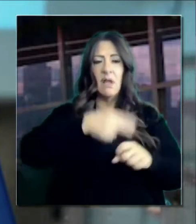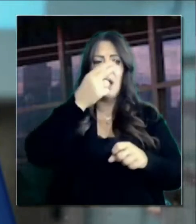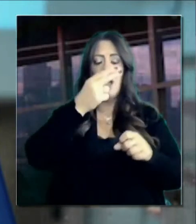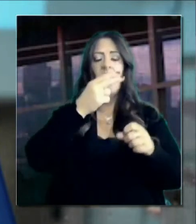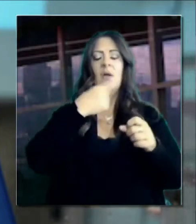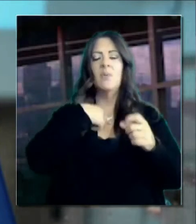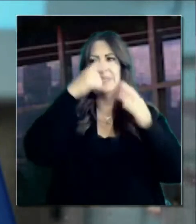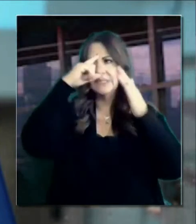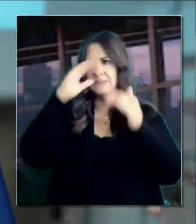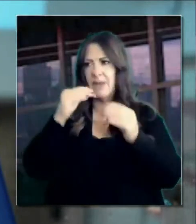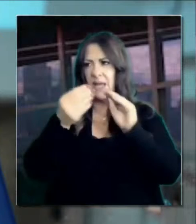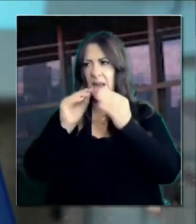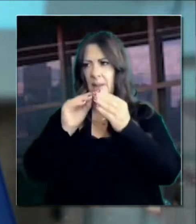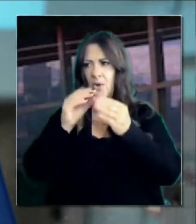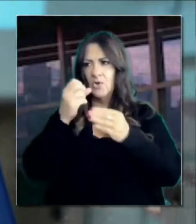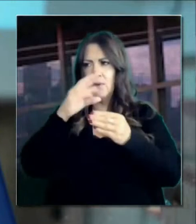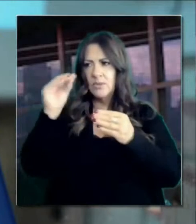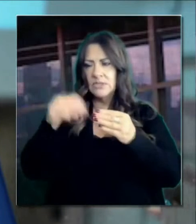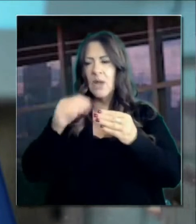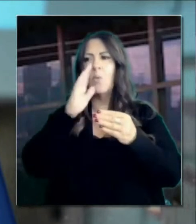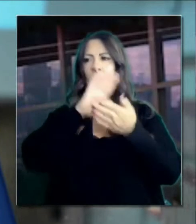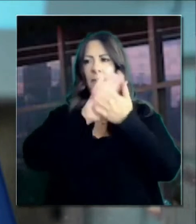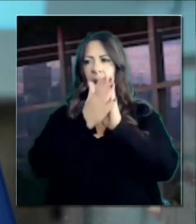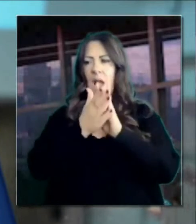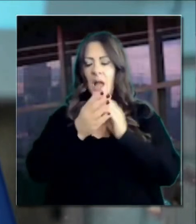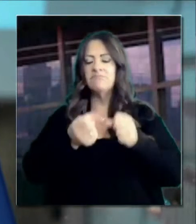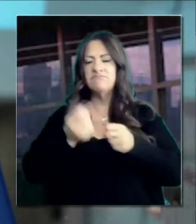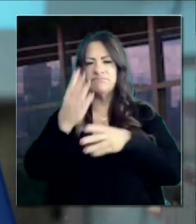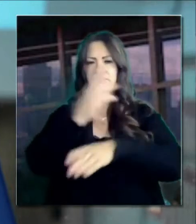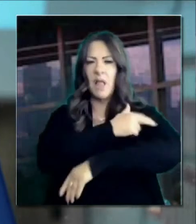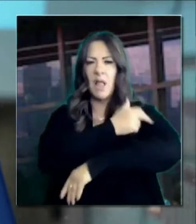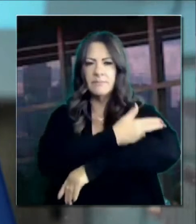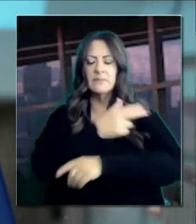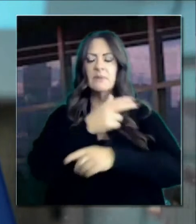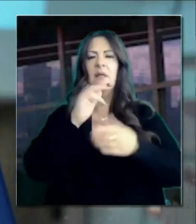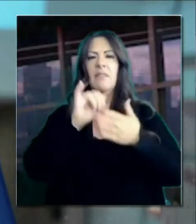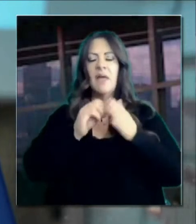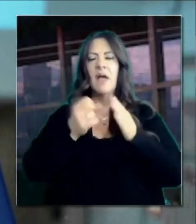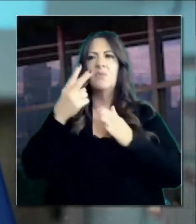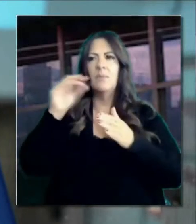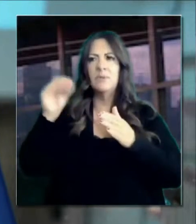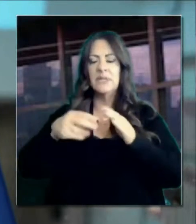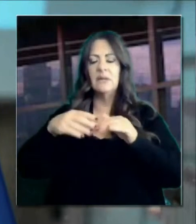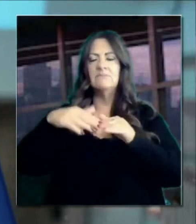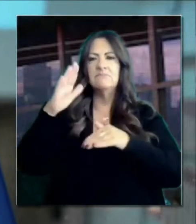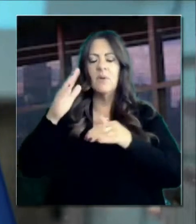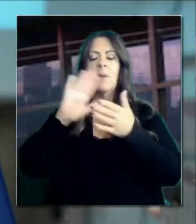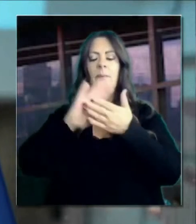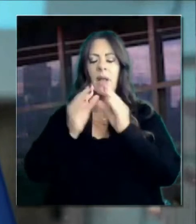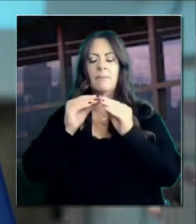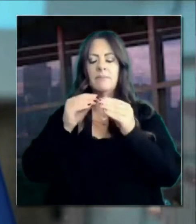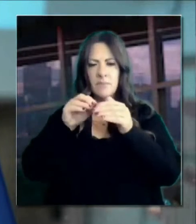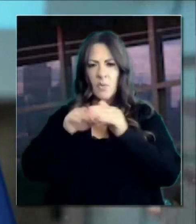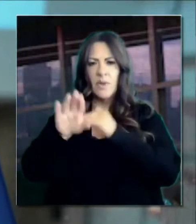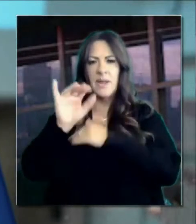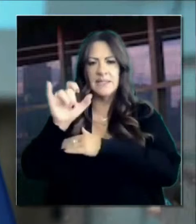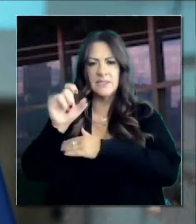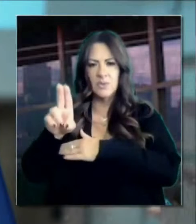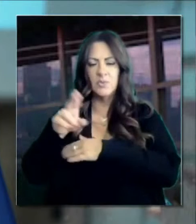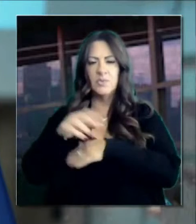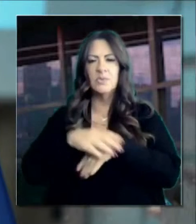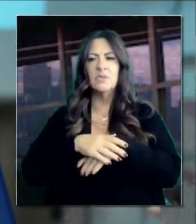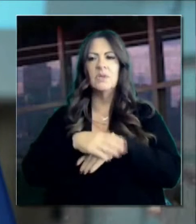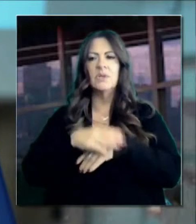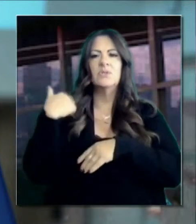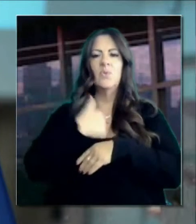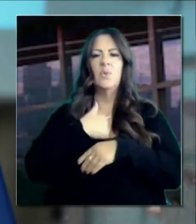We want to not get to a place where that's already happened, so we put the regional stay-at-home order at a certain point to avoid what